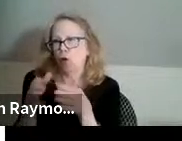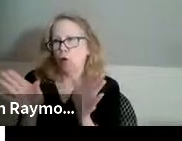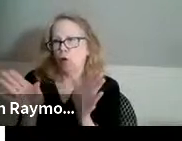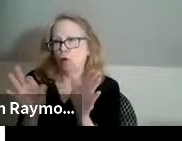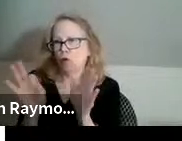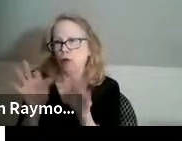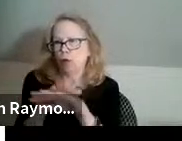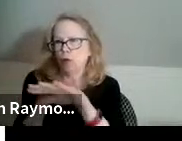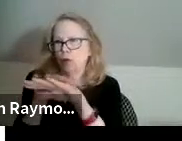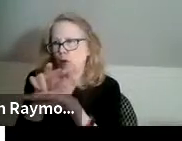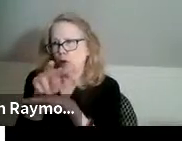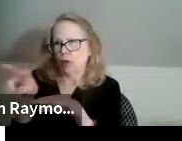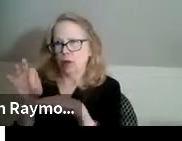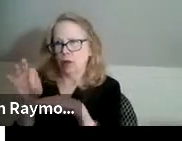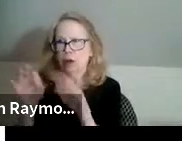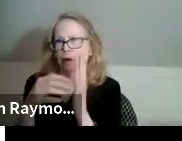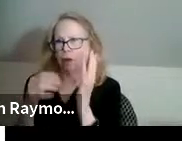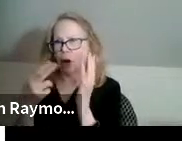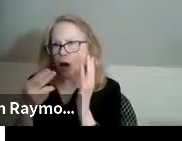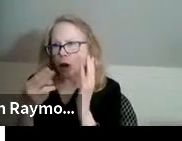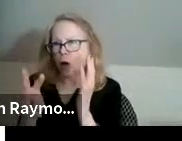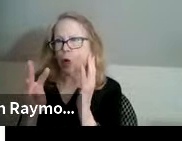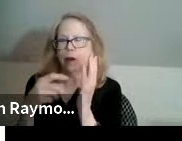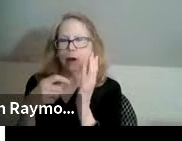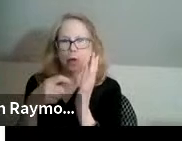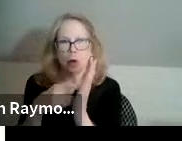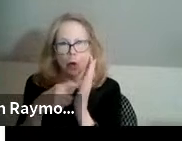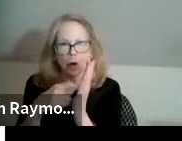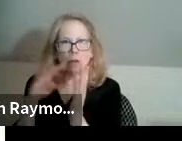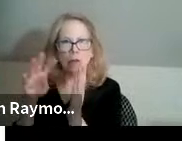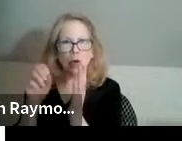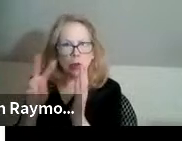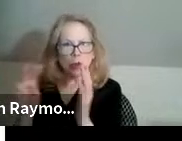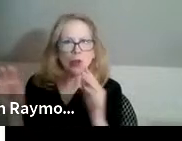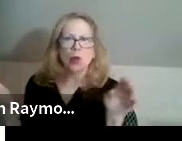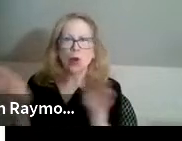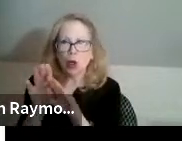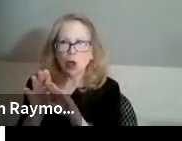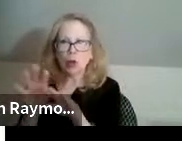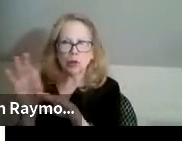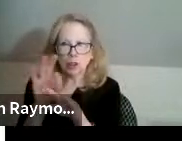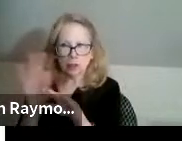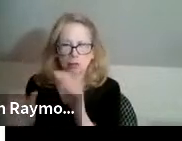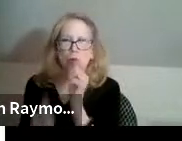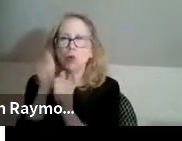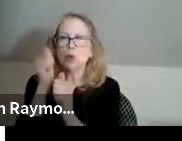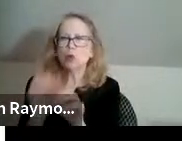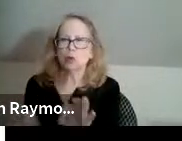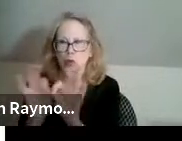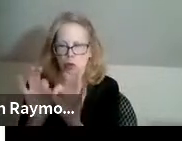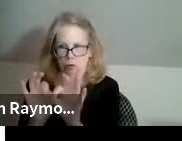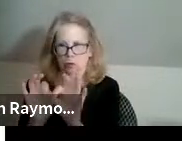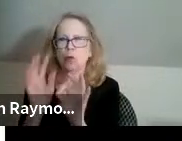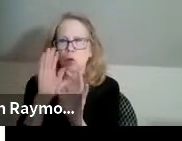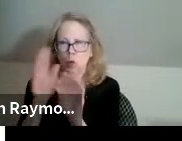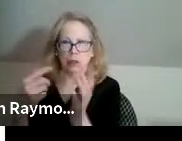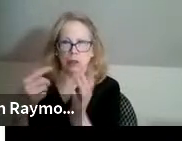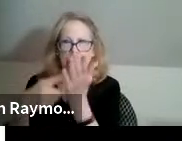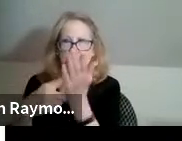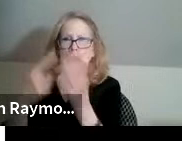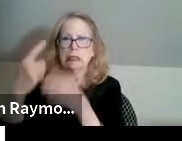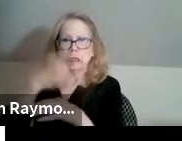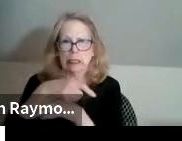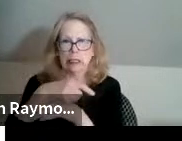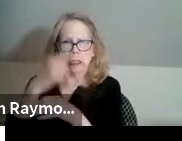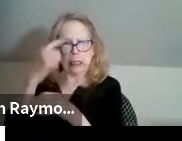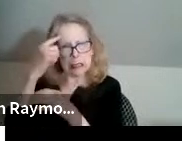technical requirements that are covered. 402, closed functionality, is probably the most significant one we're going to discuss today.